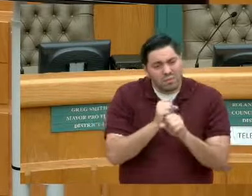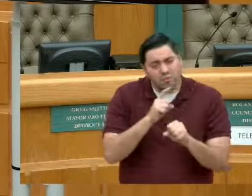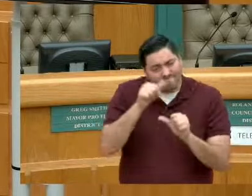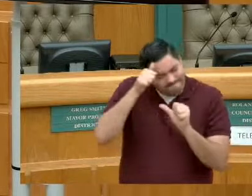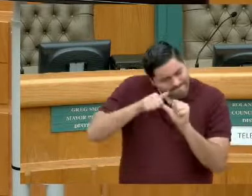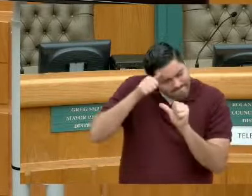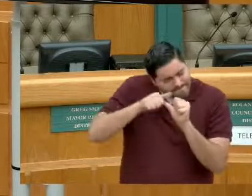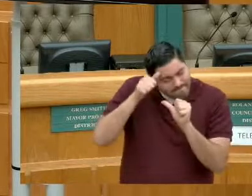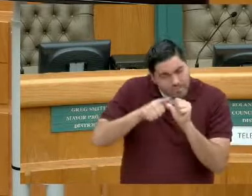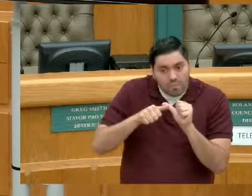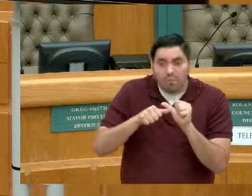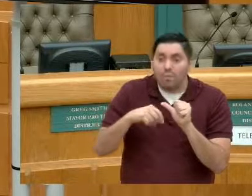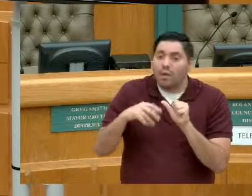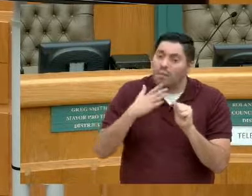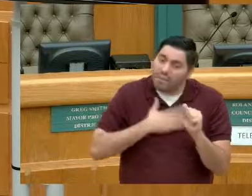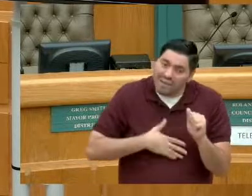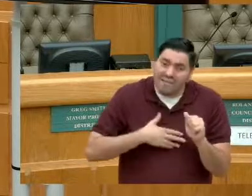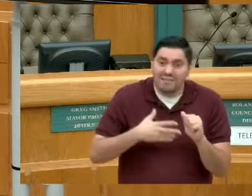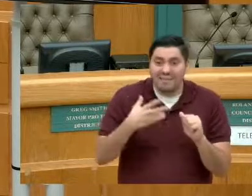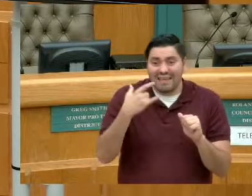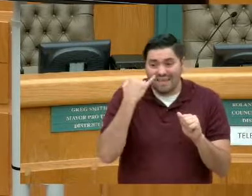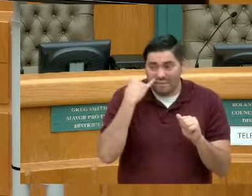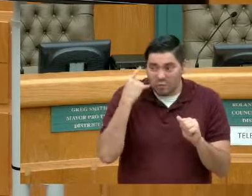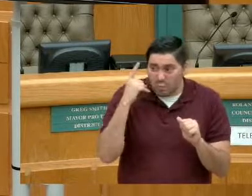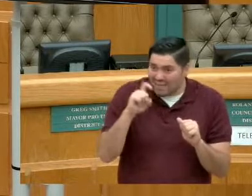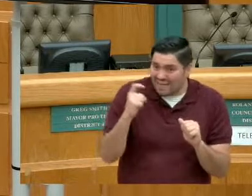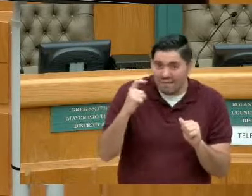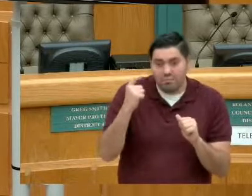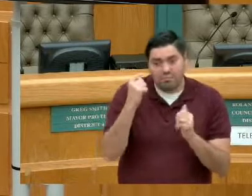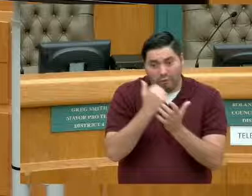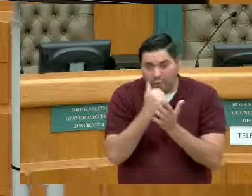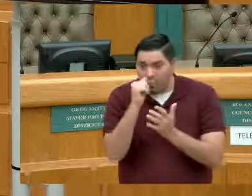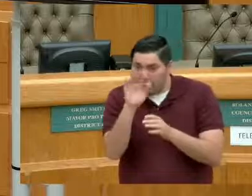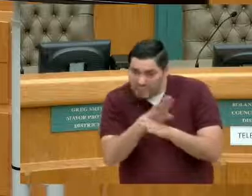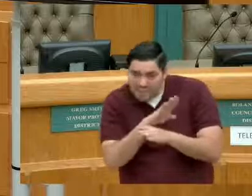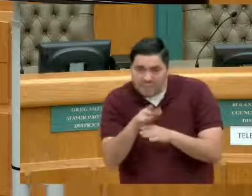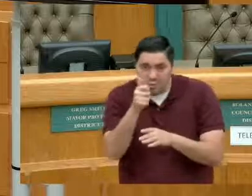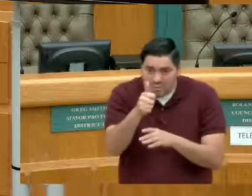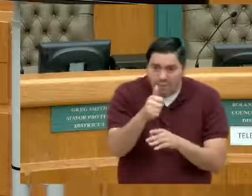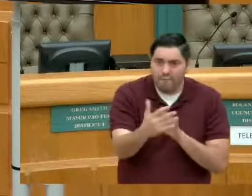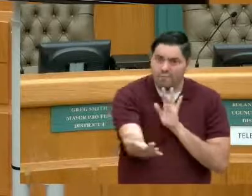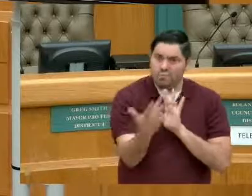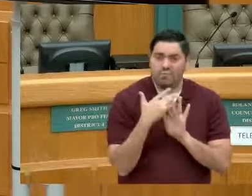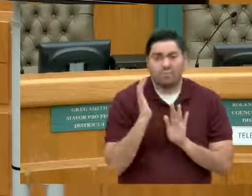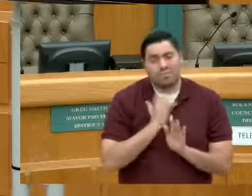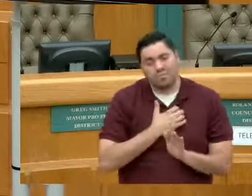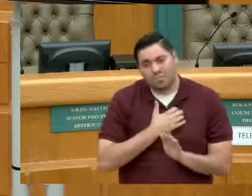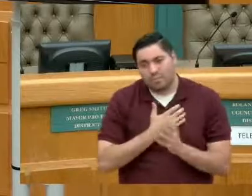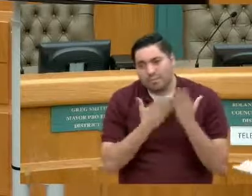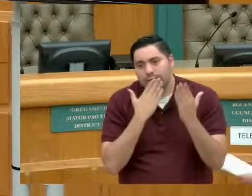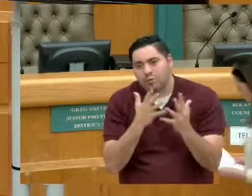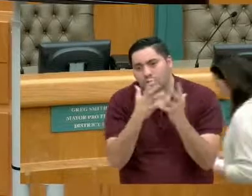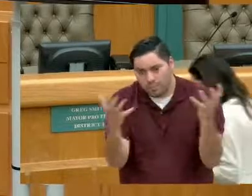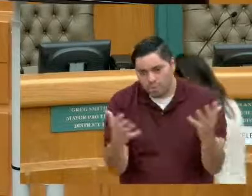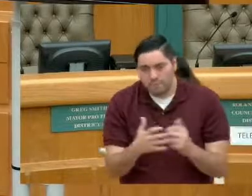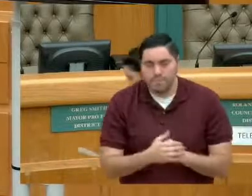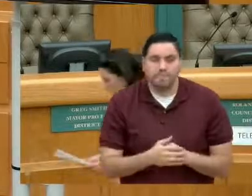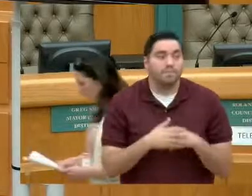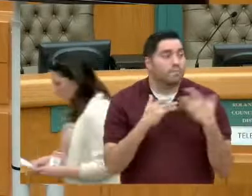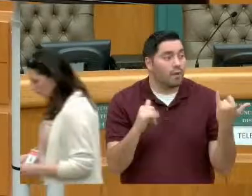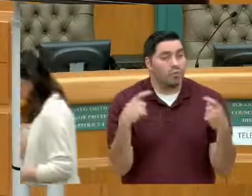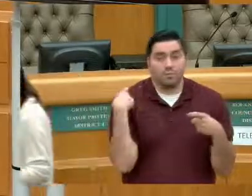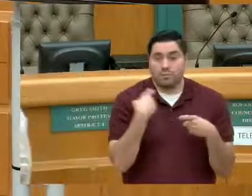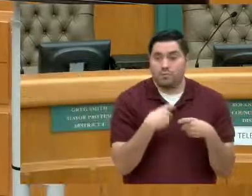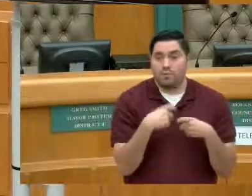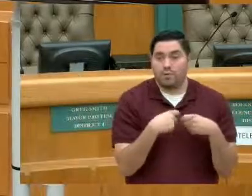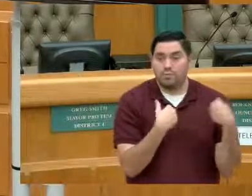if we can be of help to you or to your business. Thank you so much. En resumen, espero que esté monitoreando